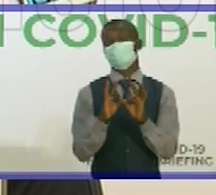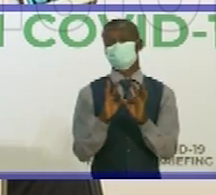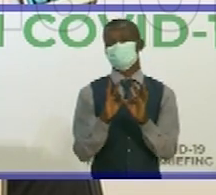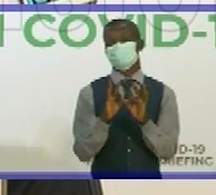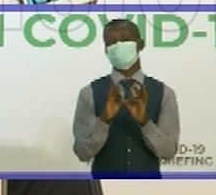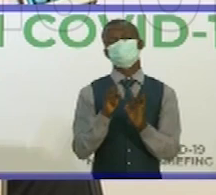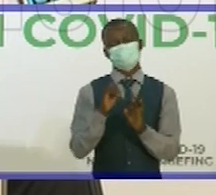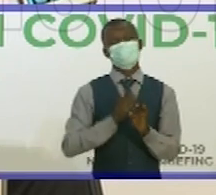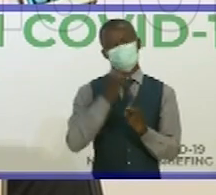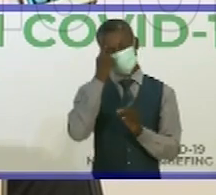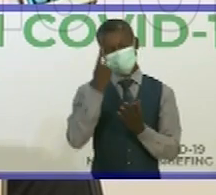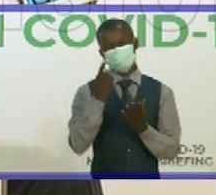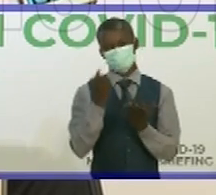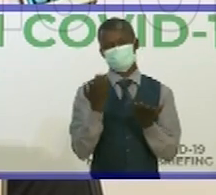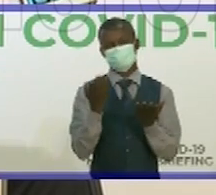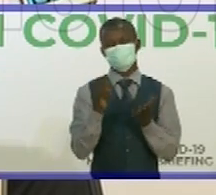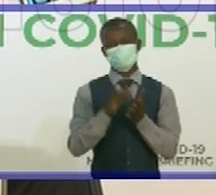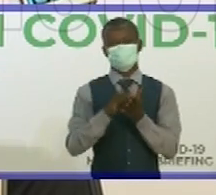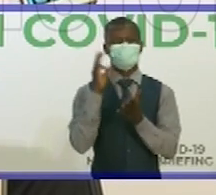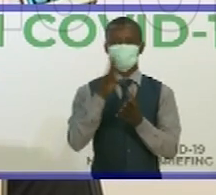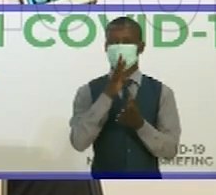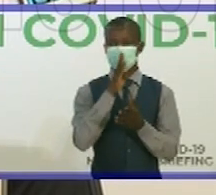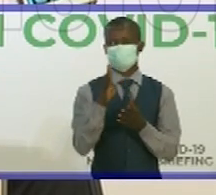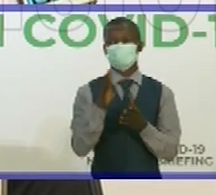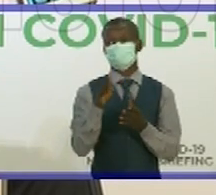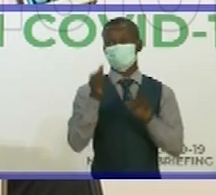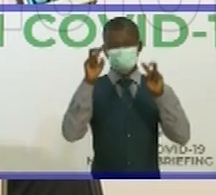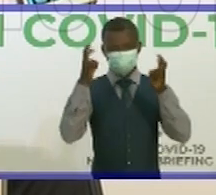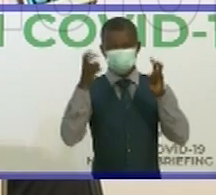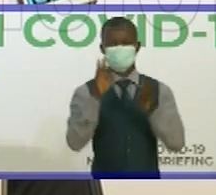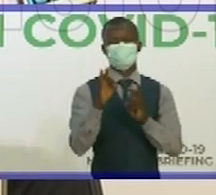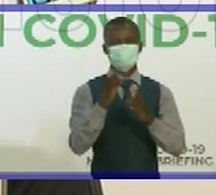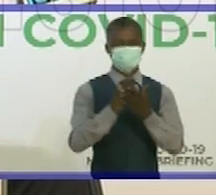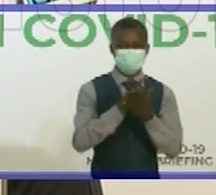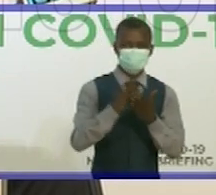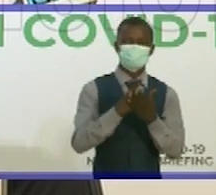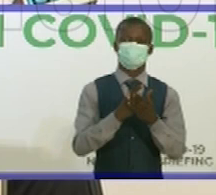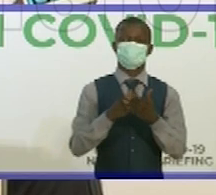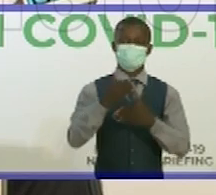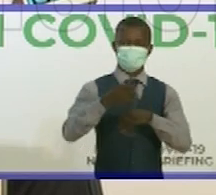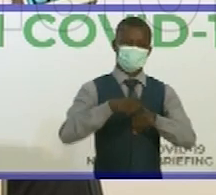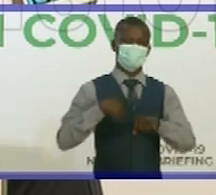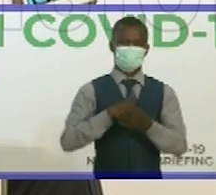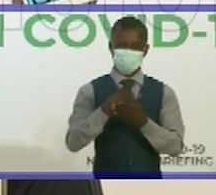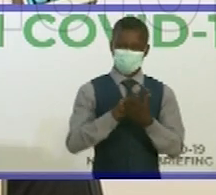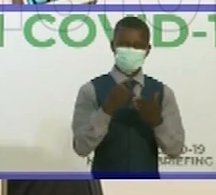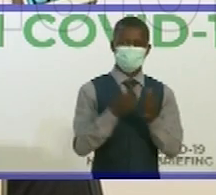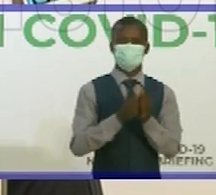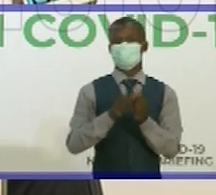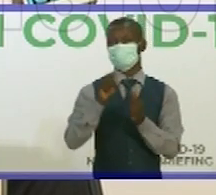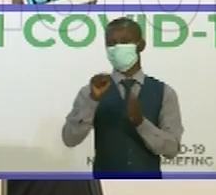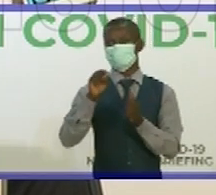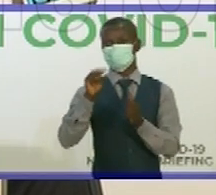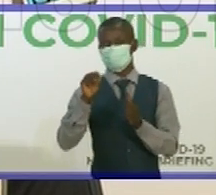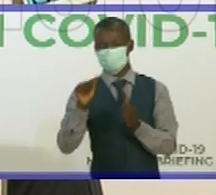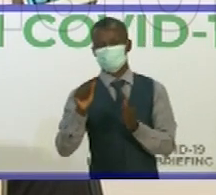So I think that that will be the subject of conversation when we speak with the NMA and the Association of Resident